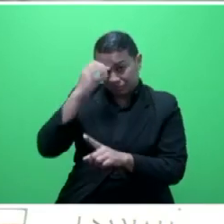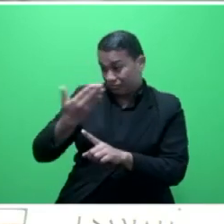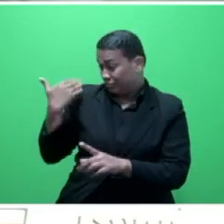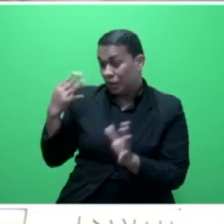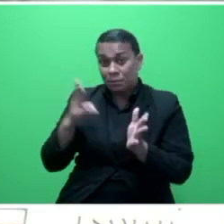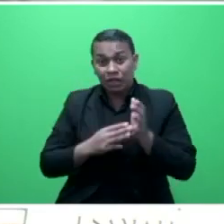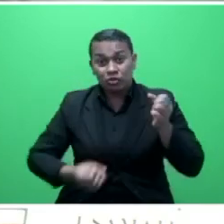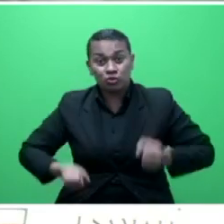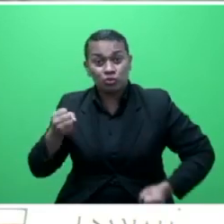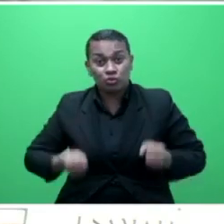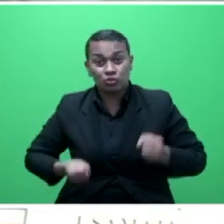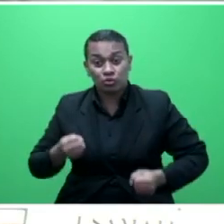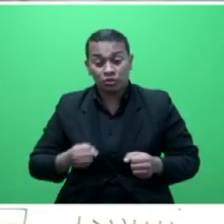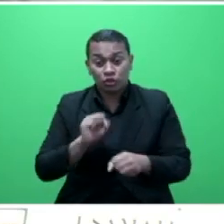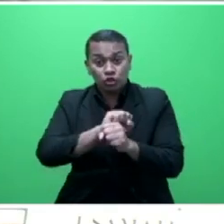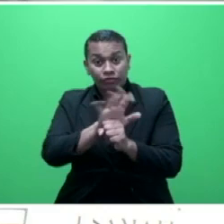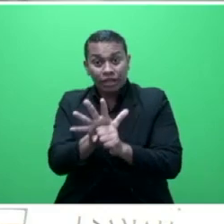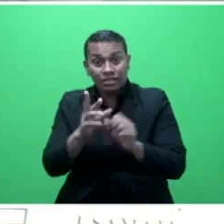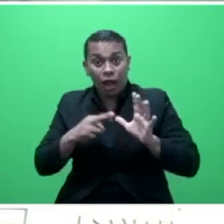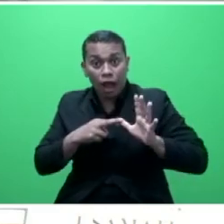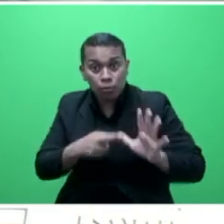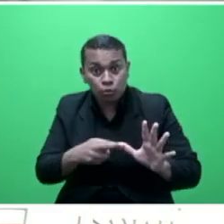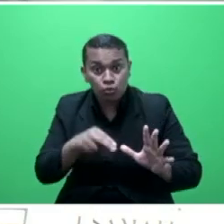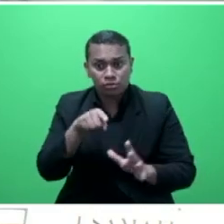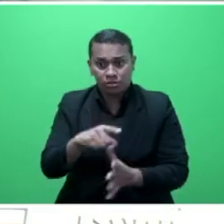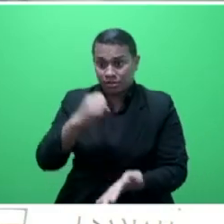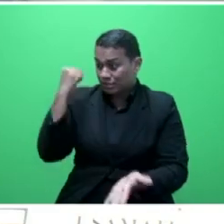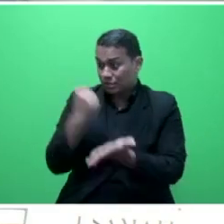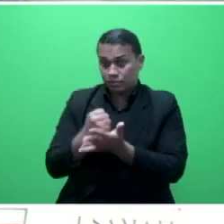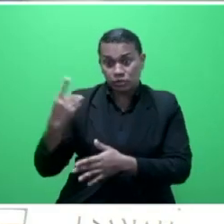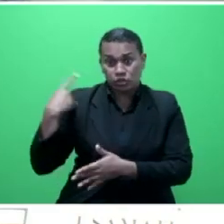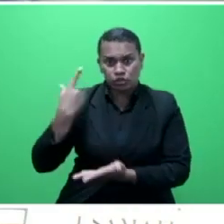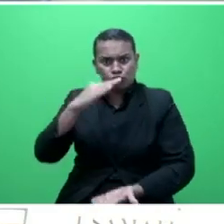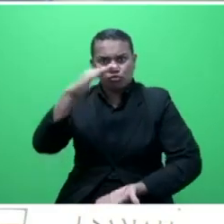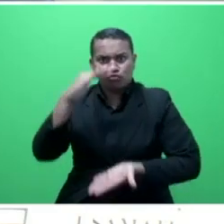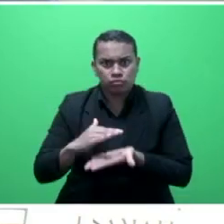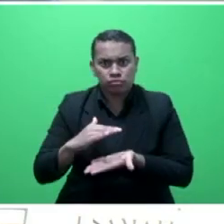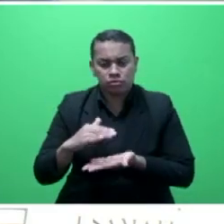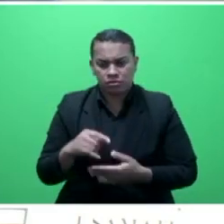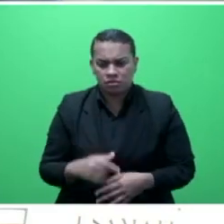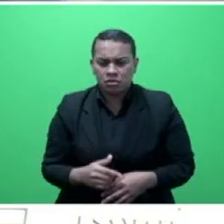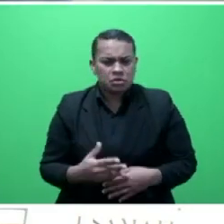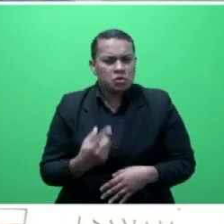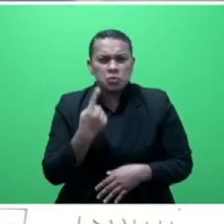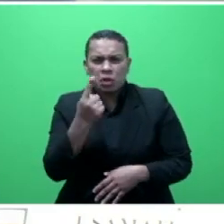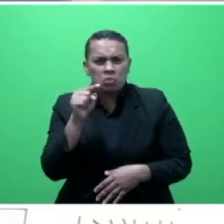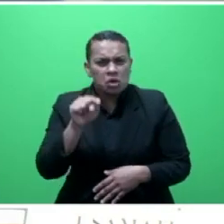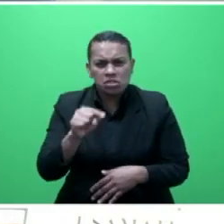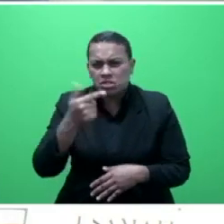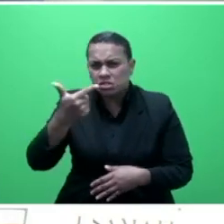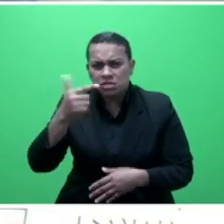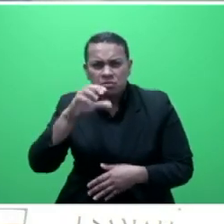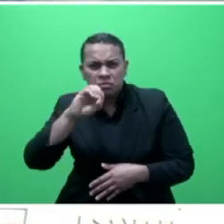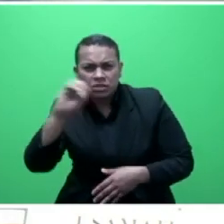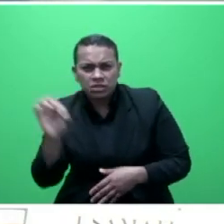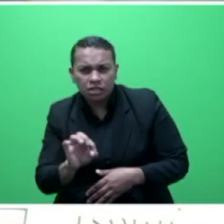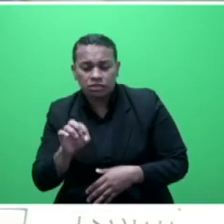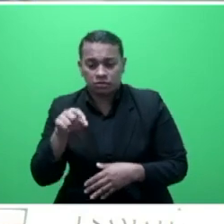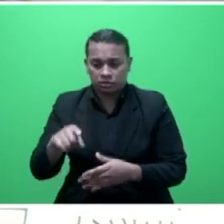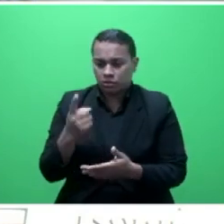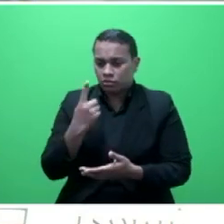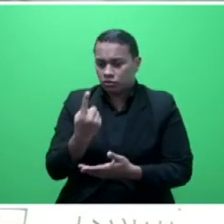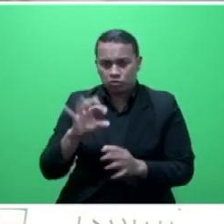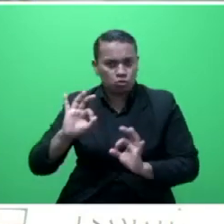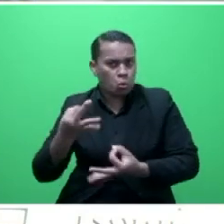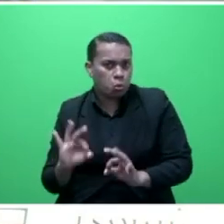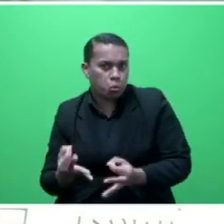levied on mortgages for resident taxpayers was reduced from 1.75% to 0%, and stamp duty levied for foreign